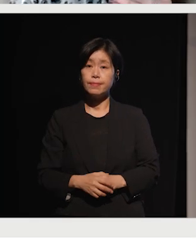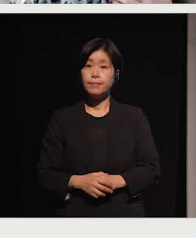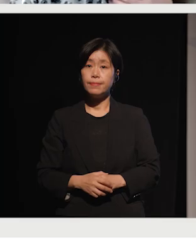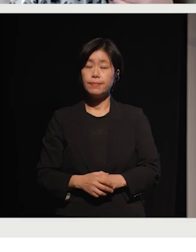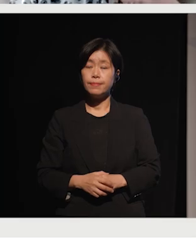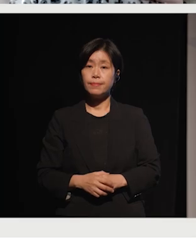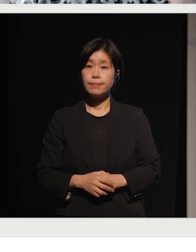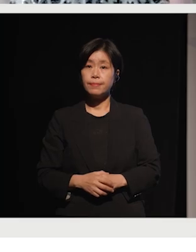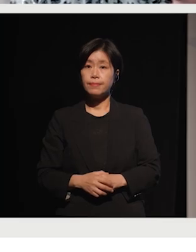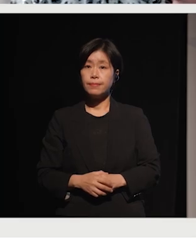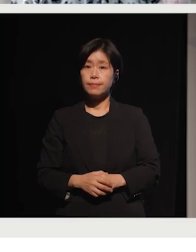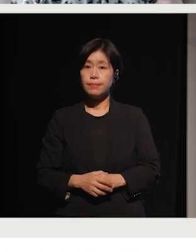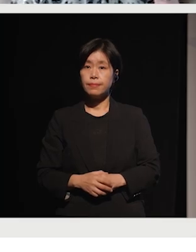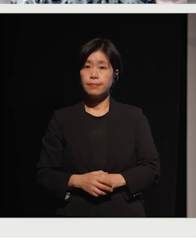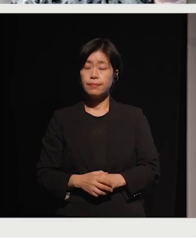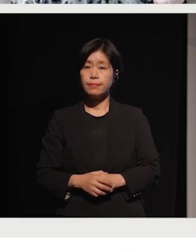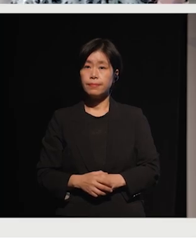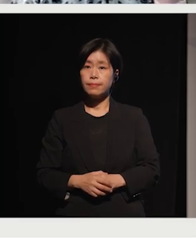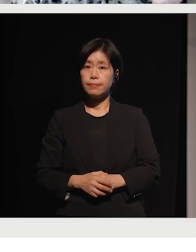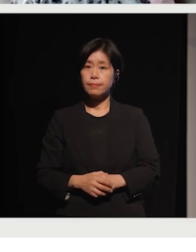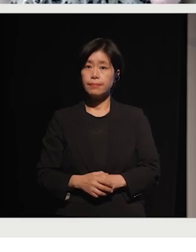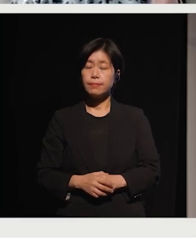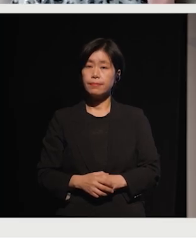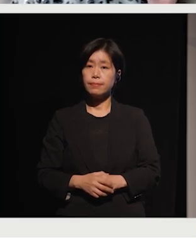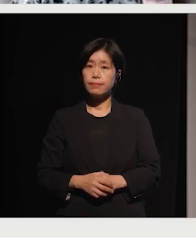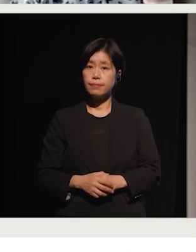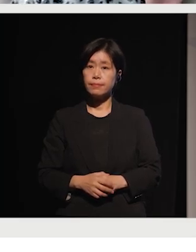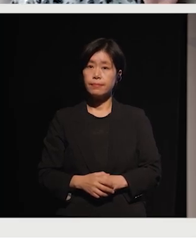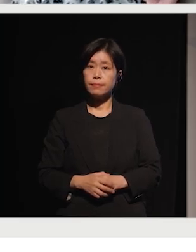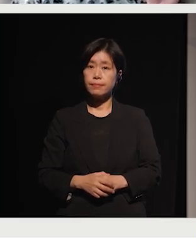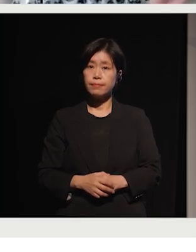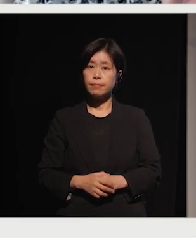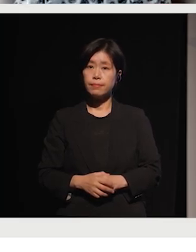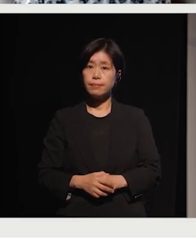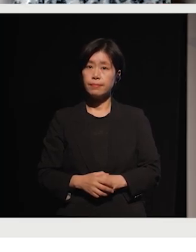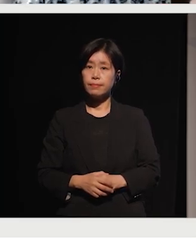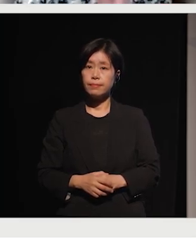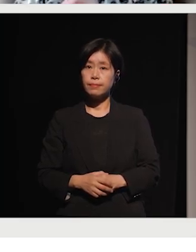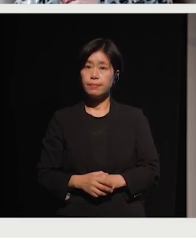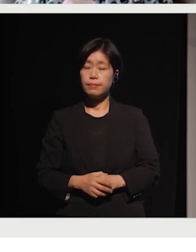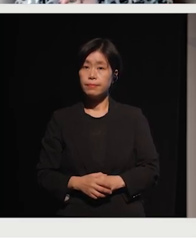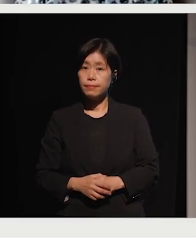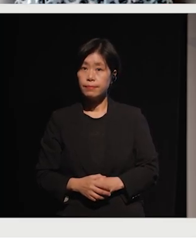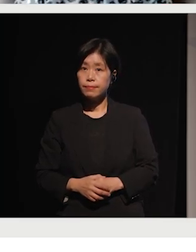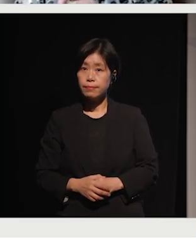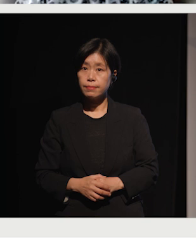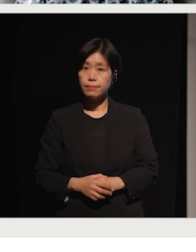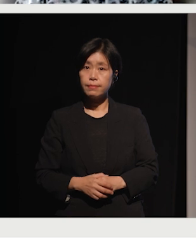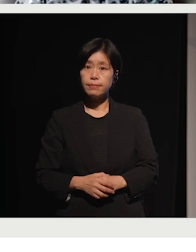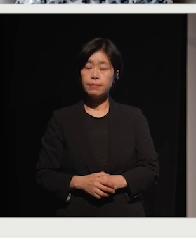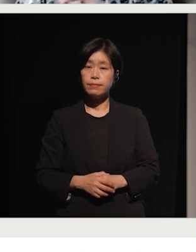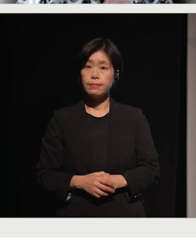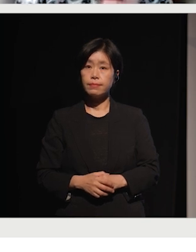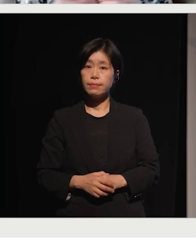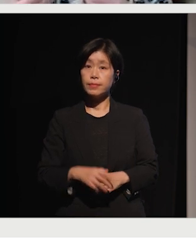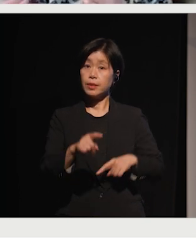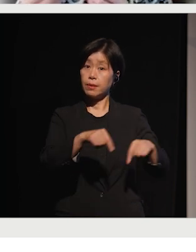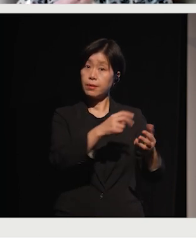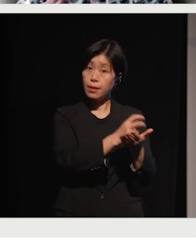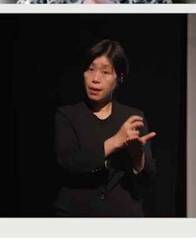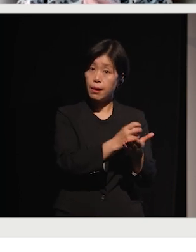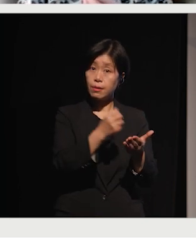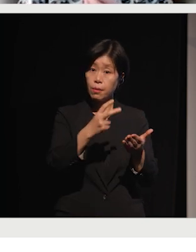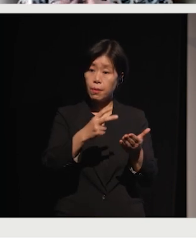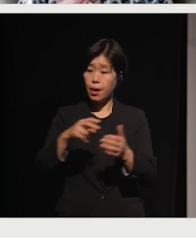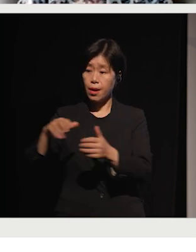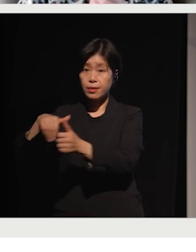about policy and procedure on paper are great, but what does that look like in practice? And where are